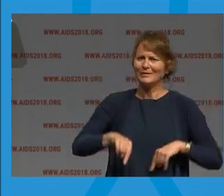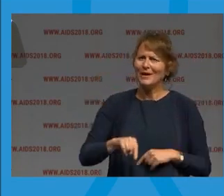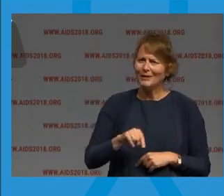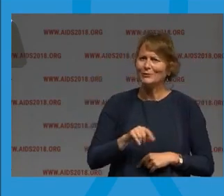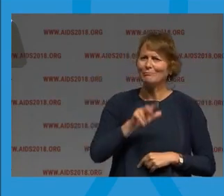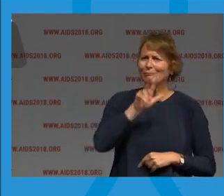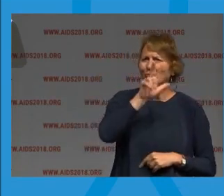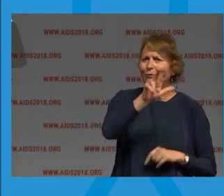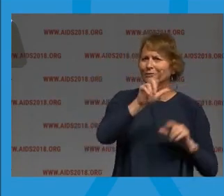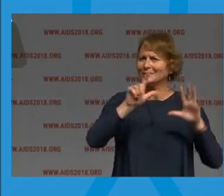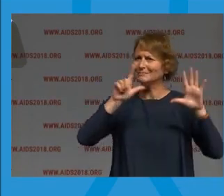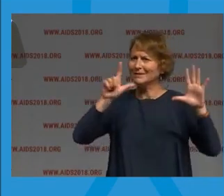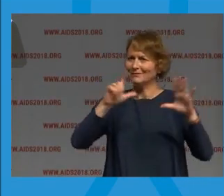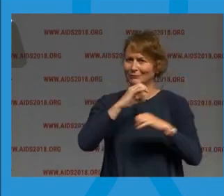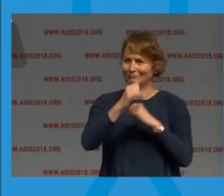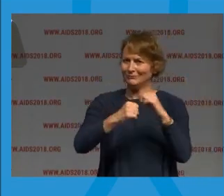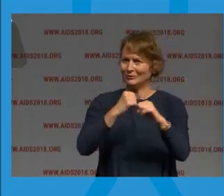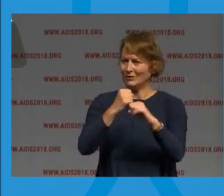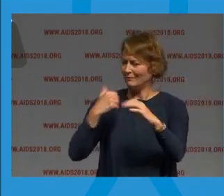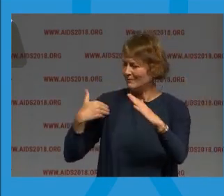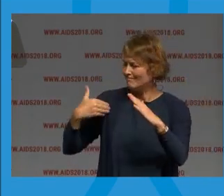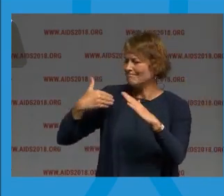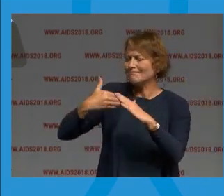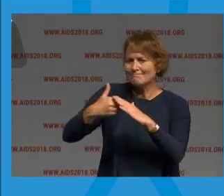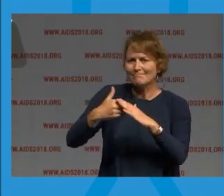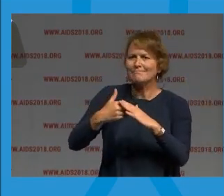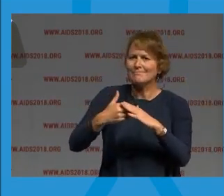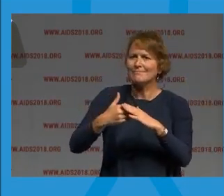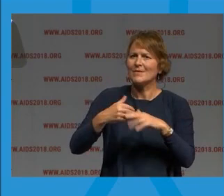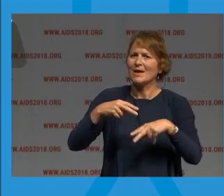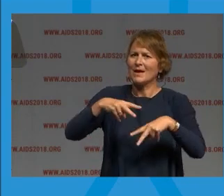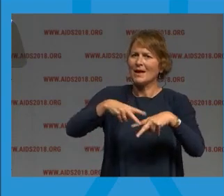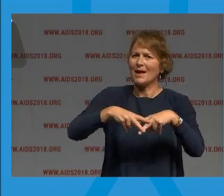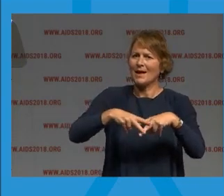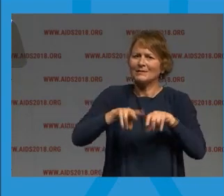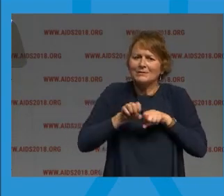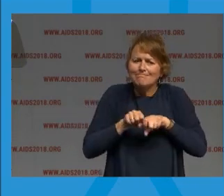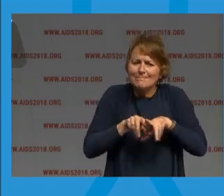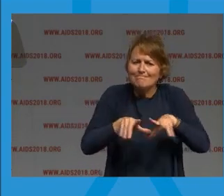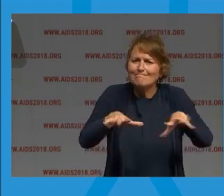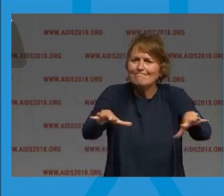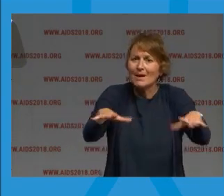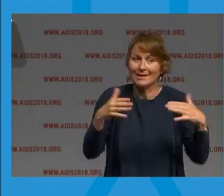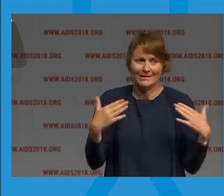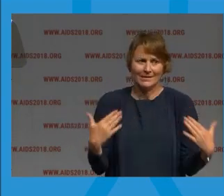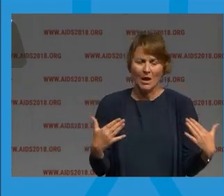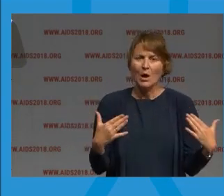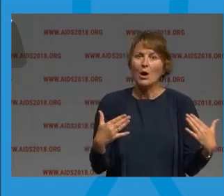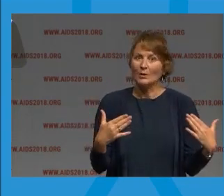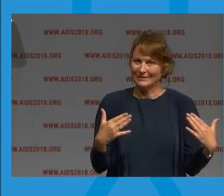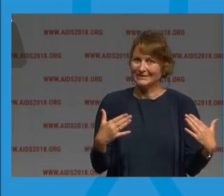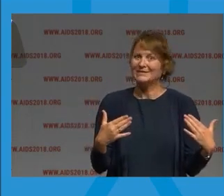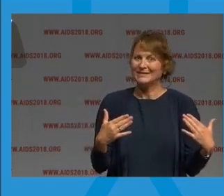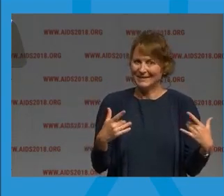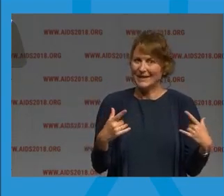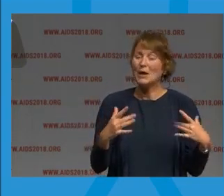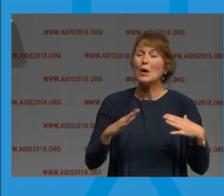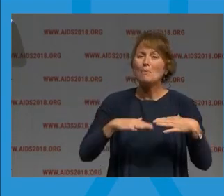year of the AIDS epidemic, as we confront a rising tide